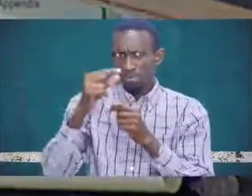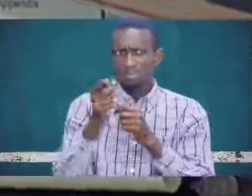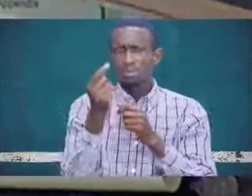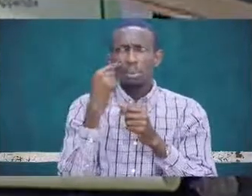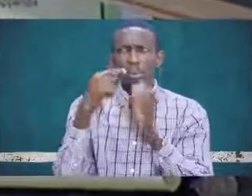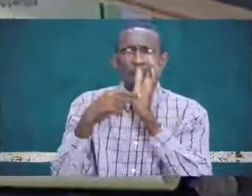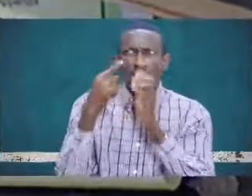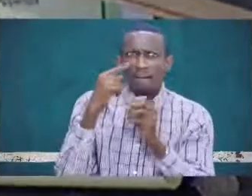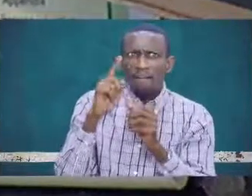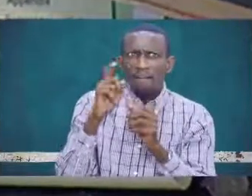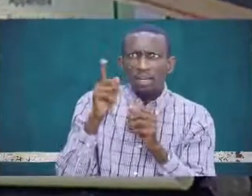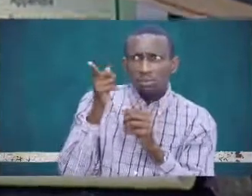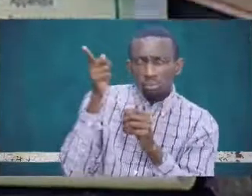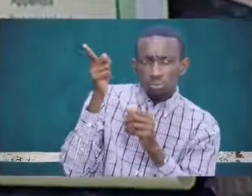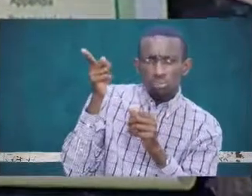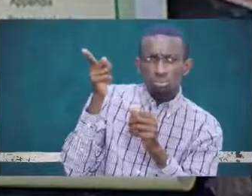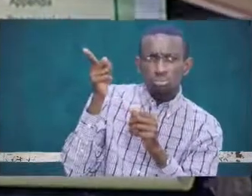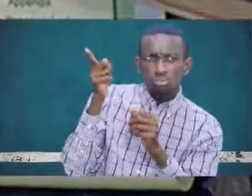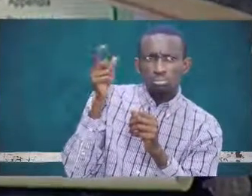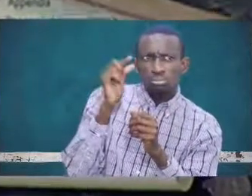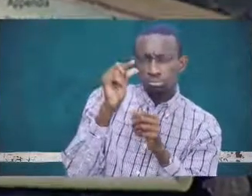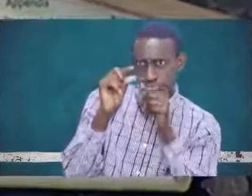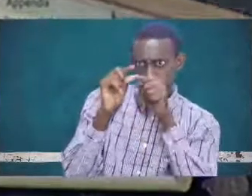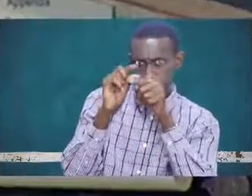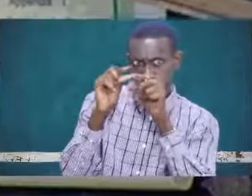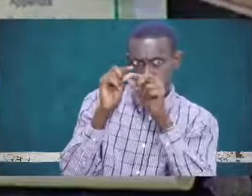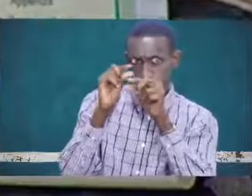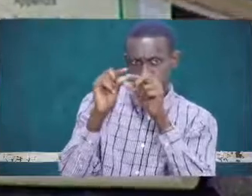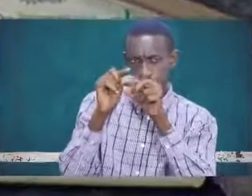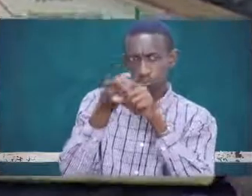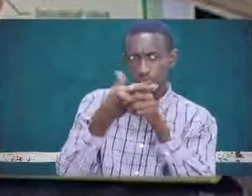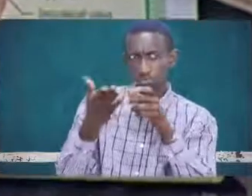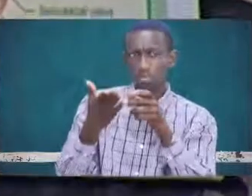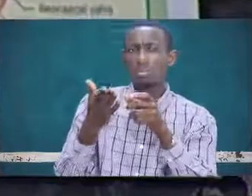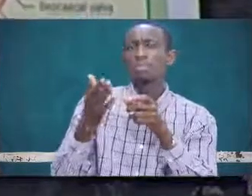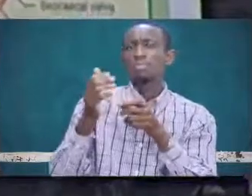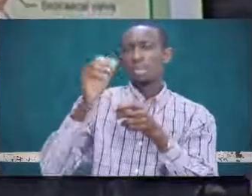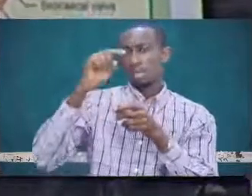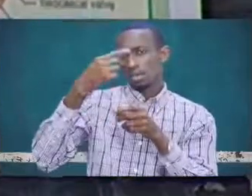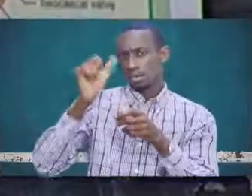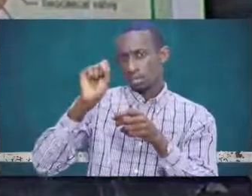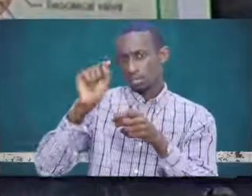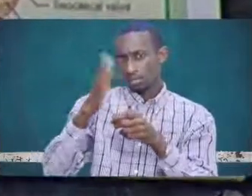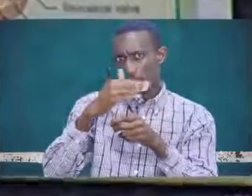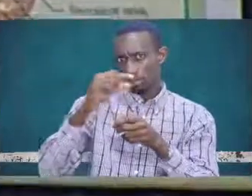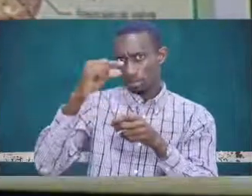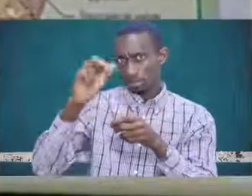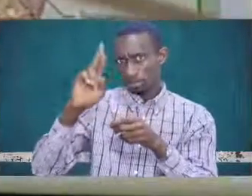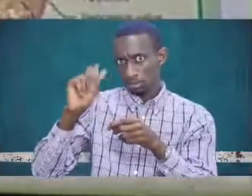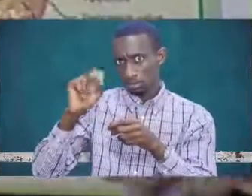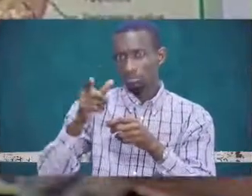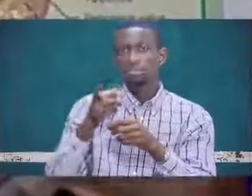have here what we call gastric pits. These gastric pits normally originate from what we call gastric glands. And the gastric gland